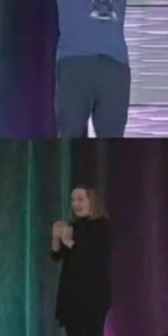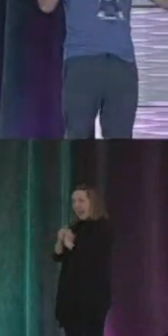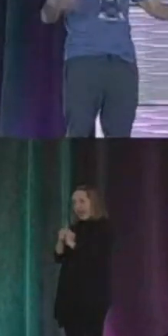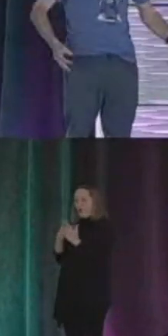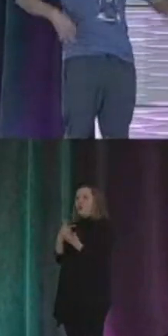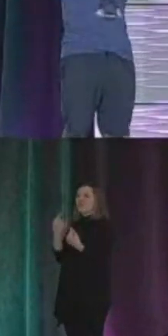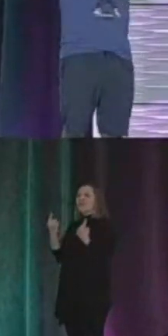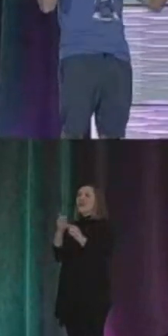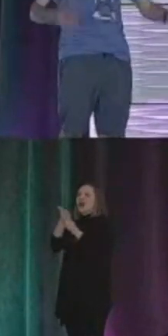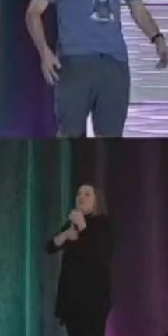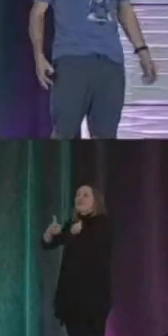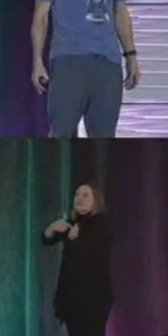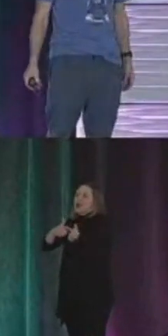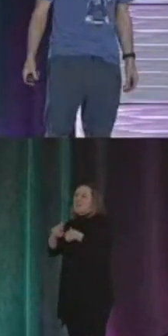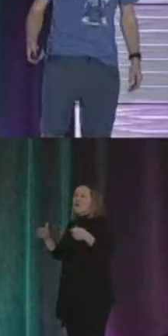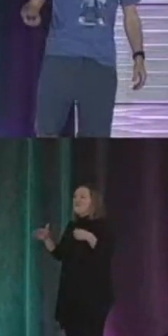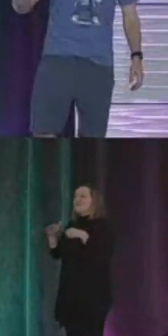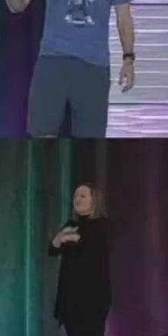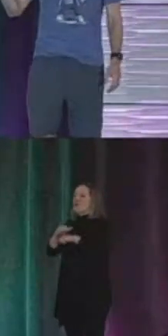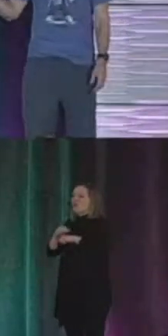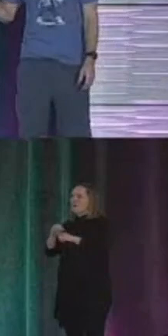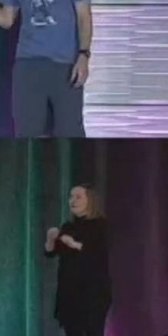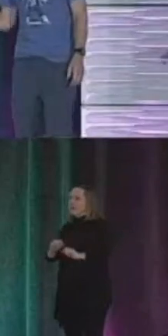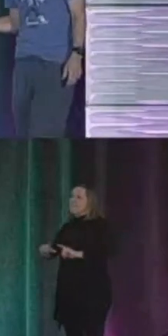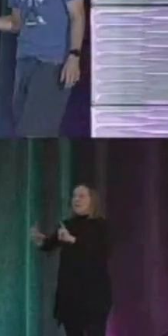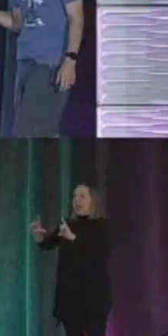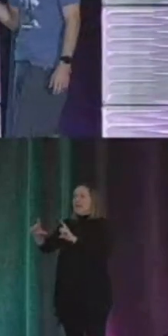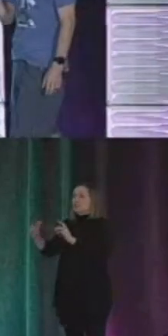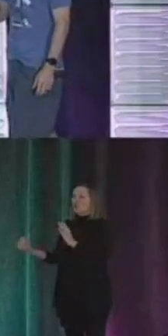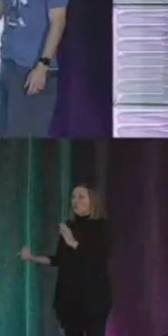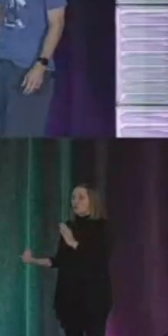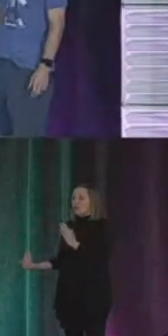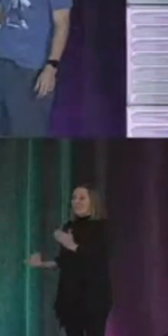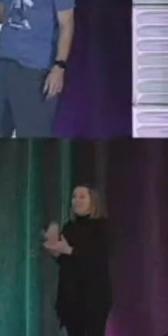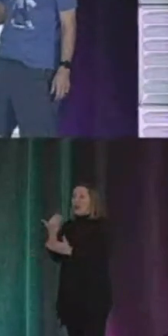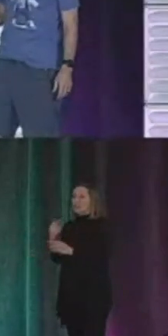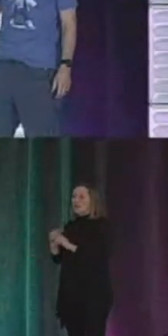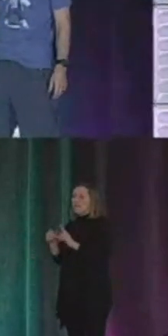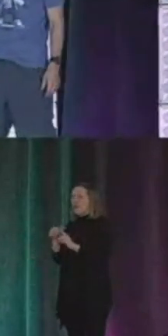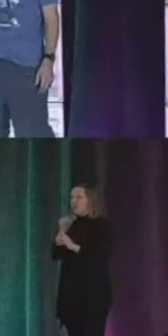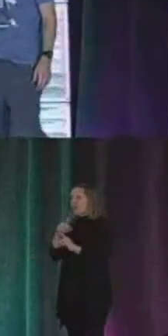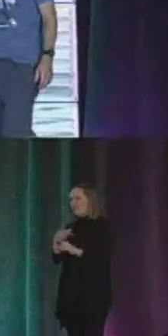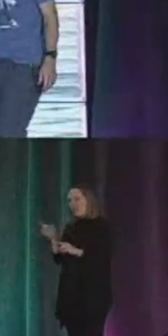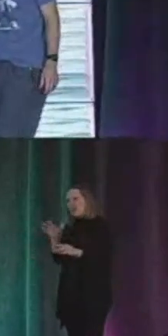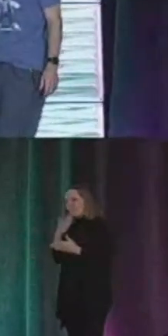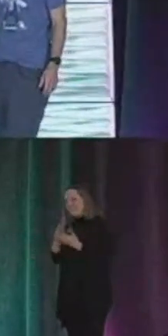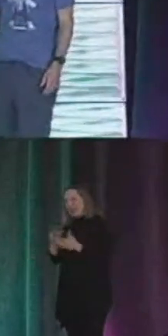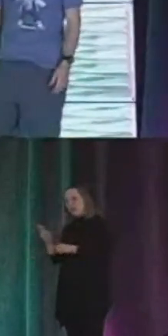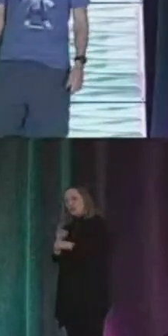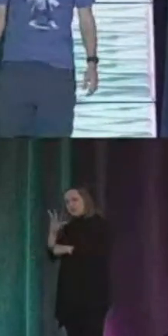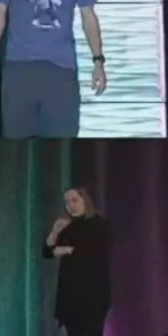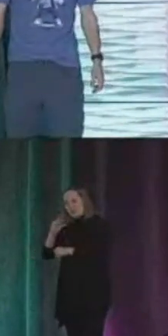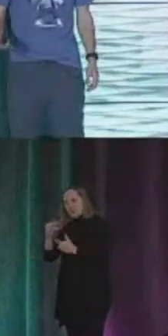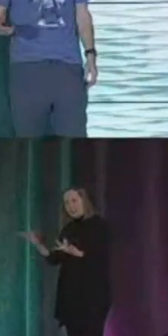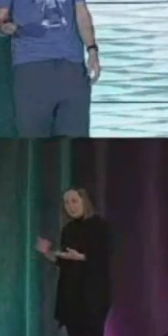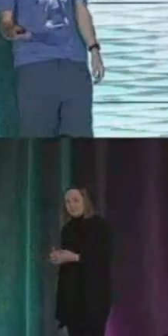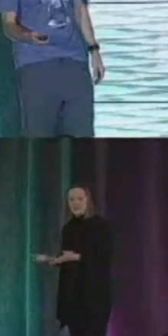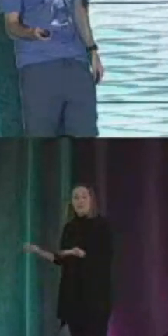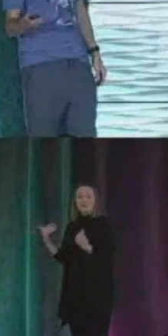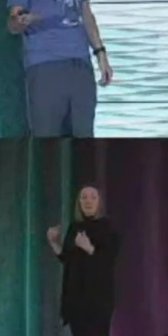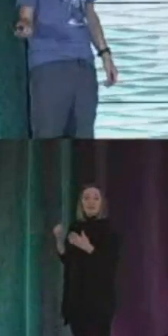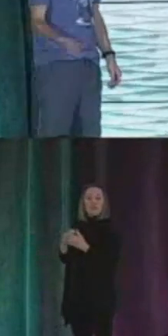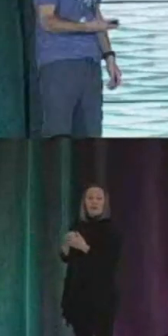thinking every time it's a full page refresh, but we don't have the bad user experience of what that would be. And